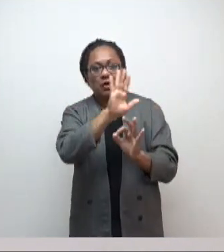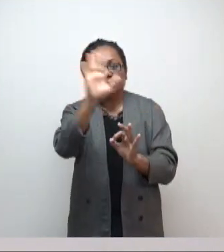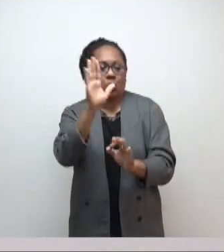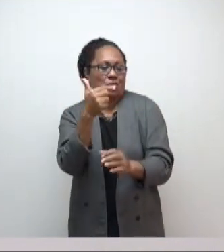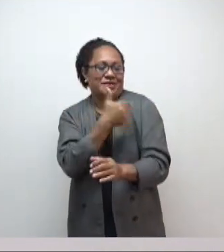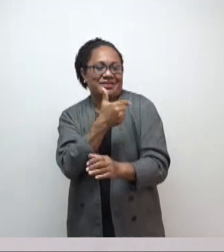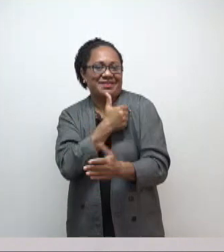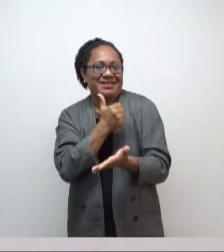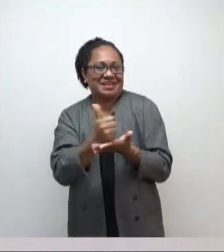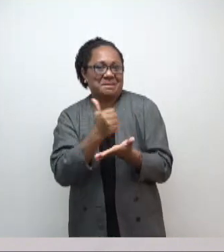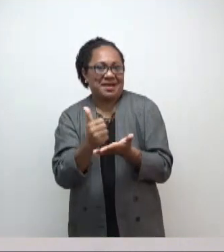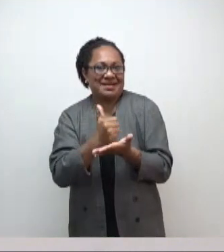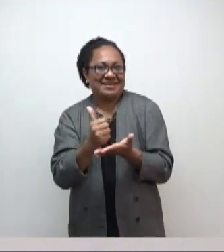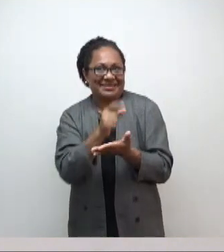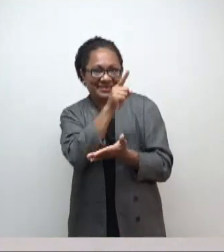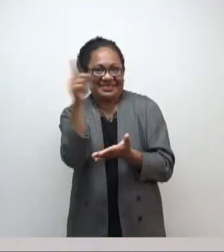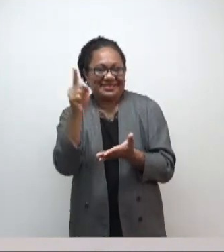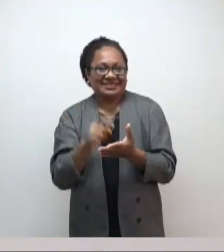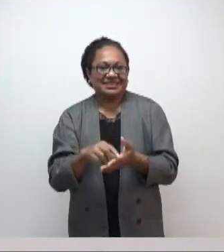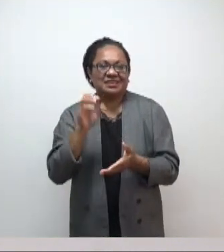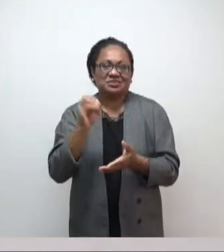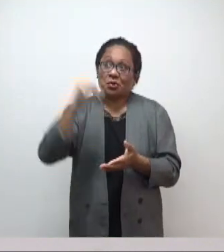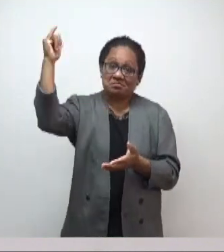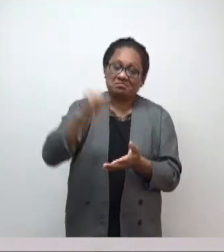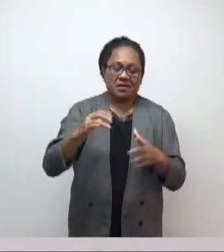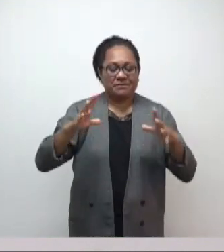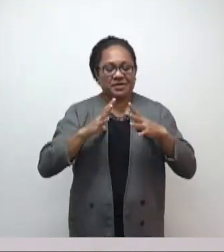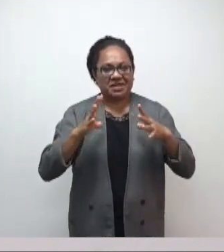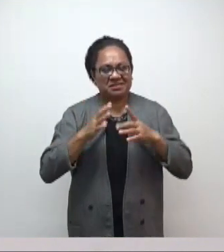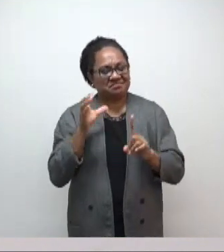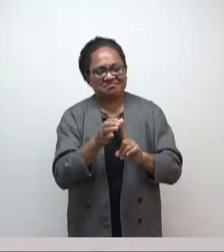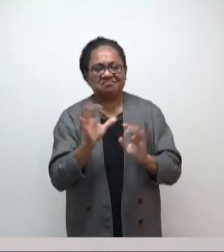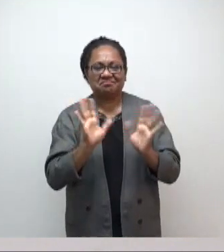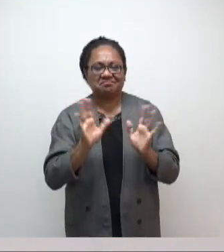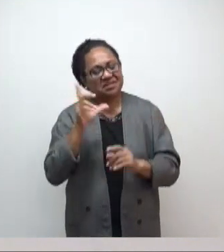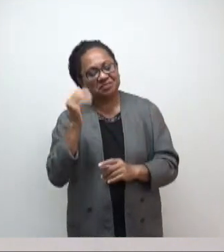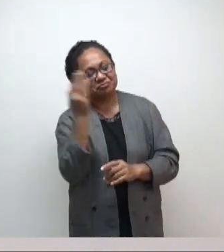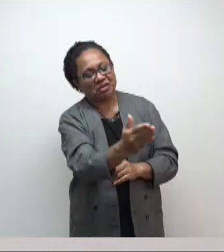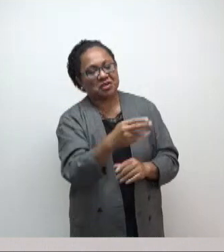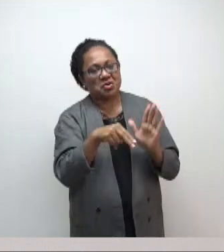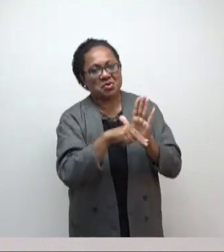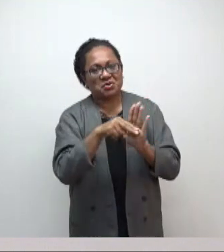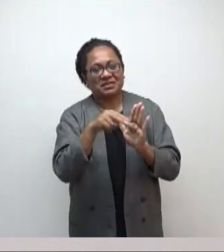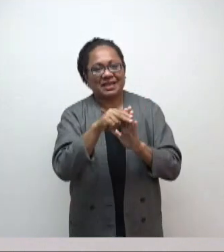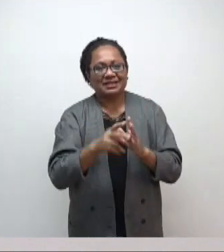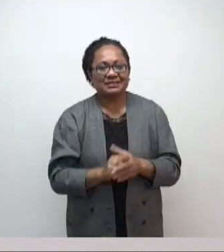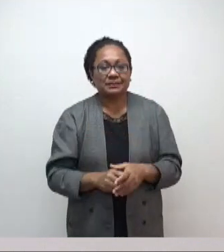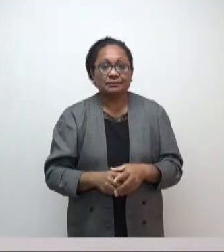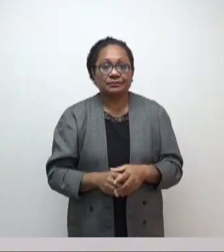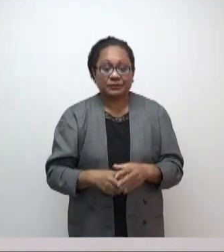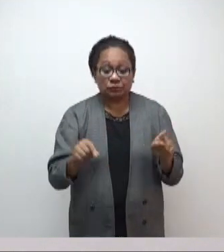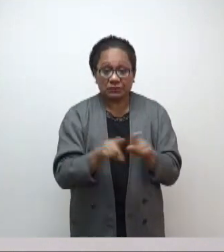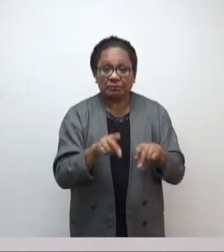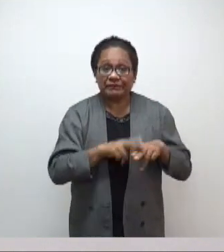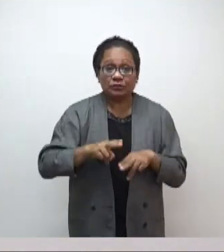can rely on the vaccine status of their travels, and vice versa, that Fijians can prove their vaccine status when traveling